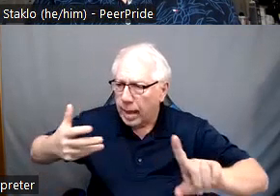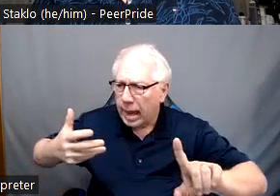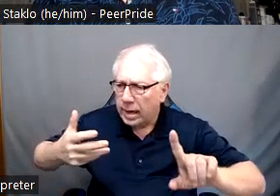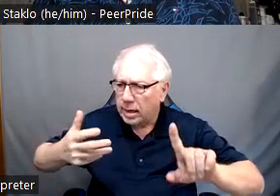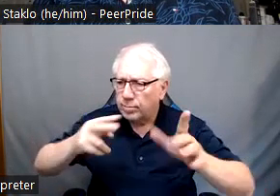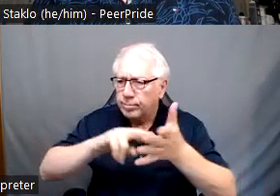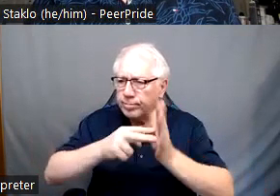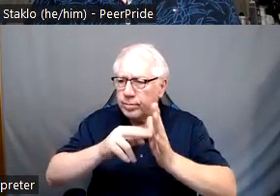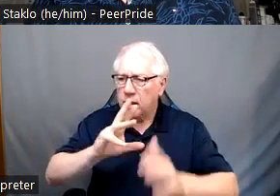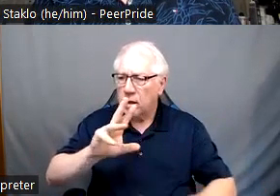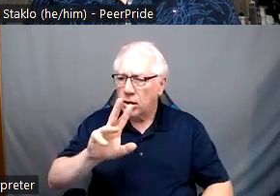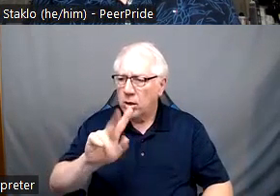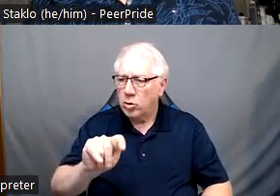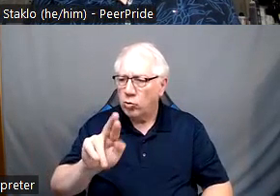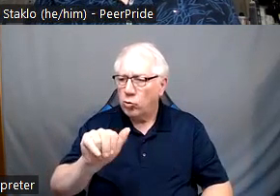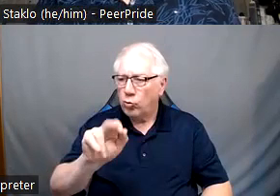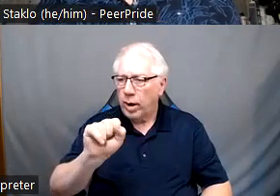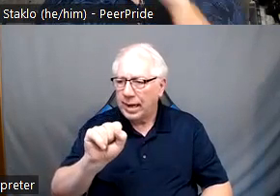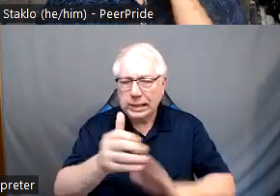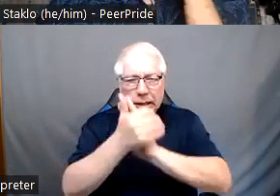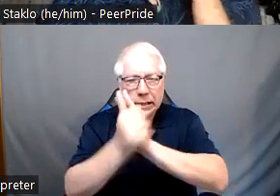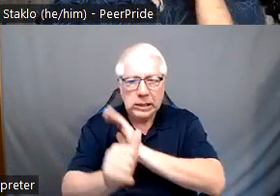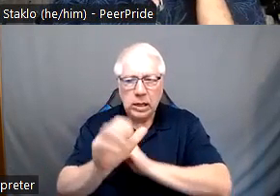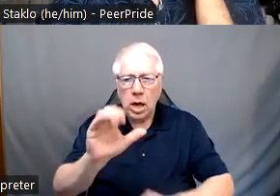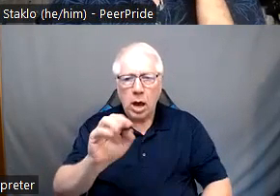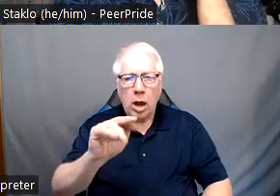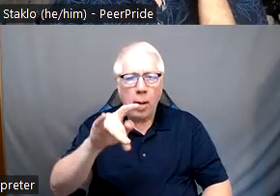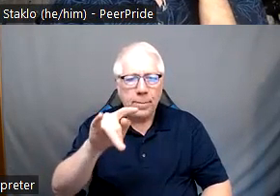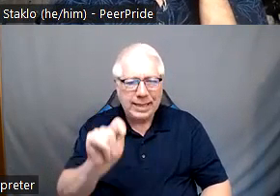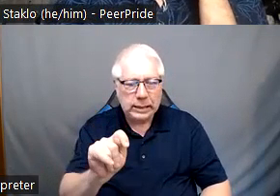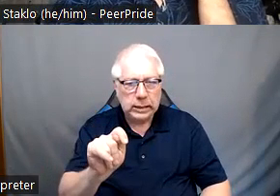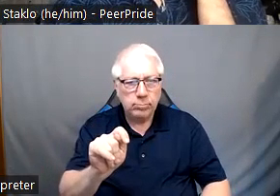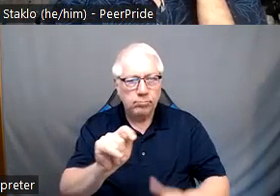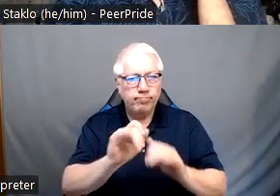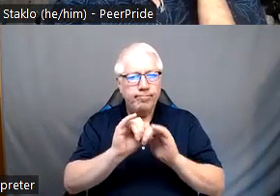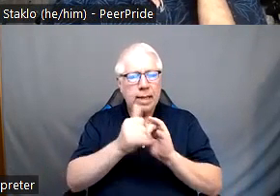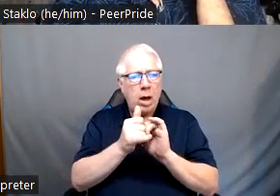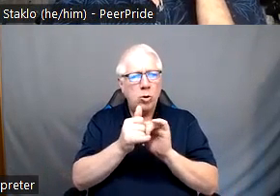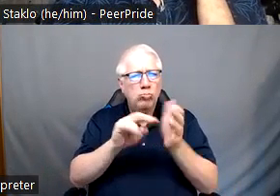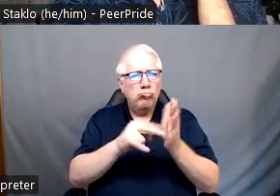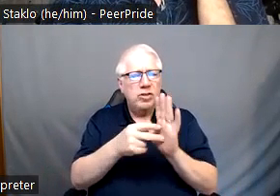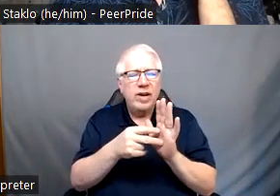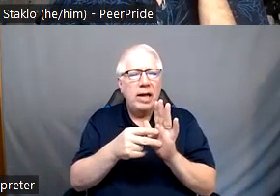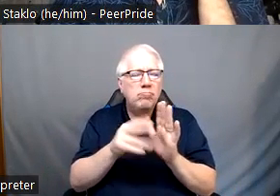trans competent and how that might be different from some of the other terms that we've used?